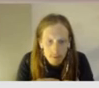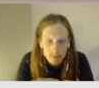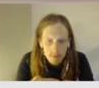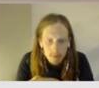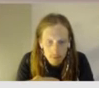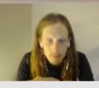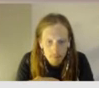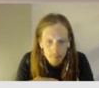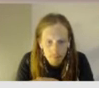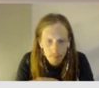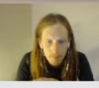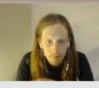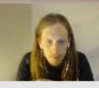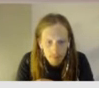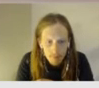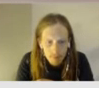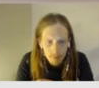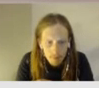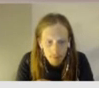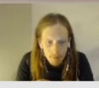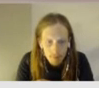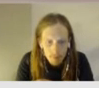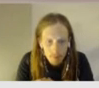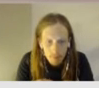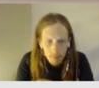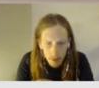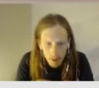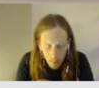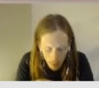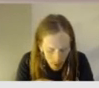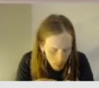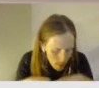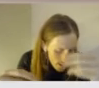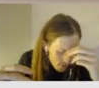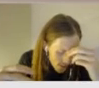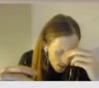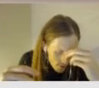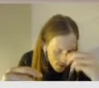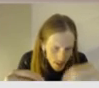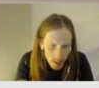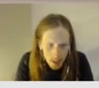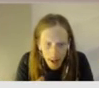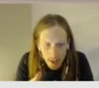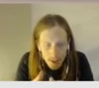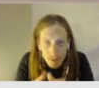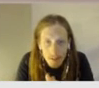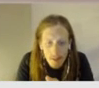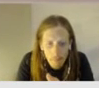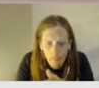and points of connection with other people who, you know, share the same city that I do. So what kind of photography really inspires